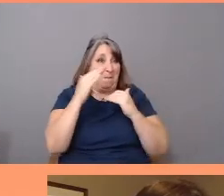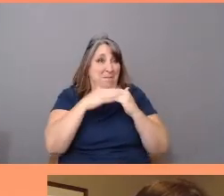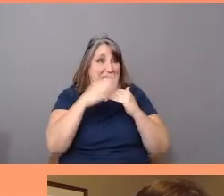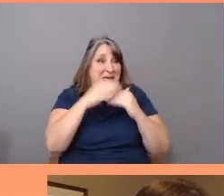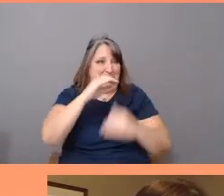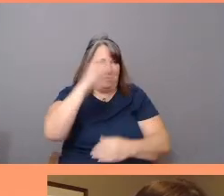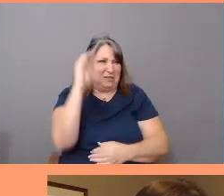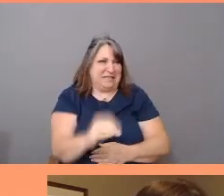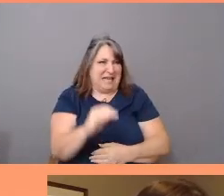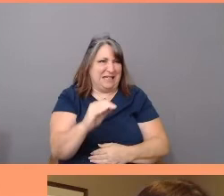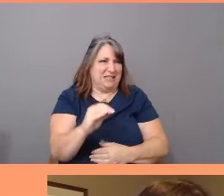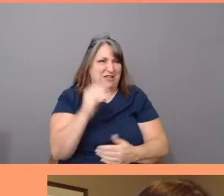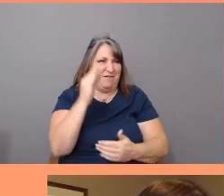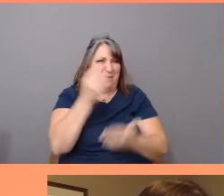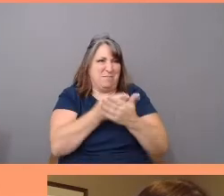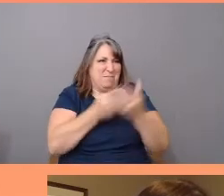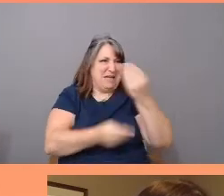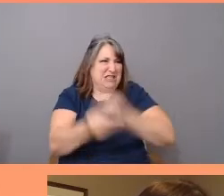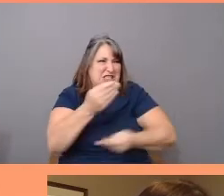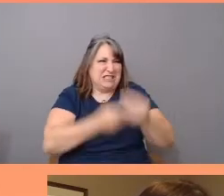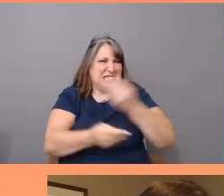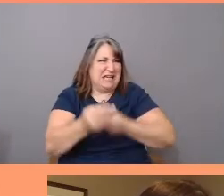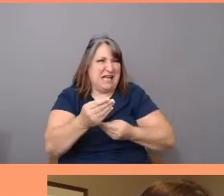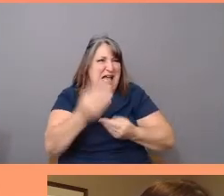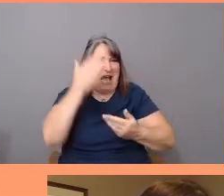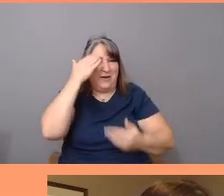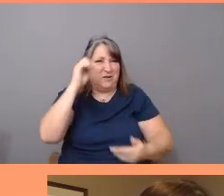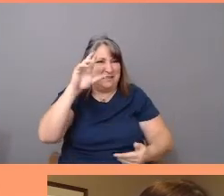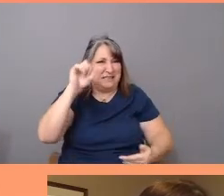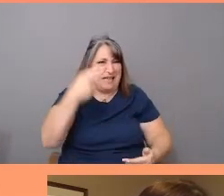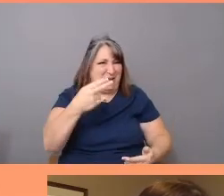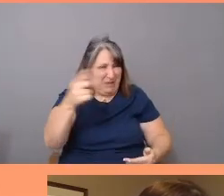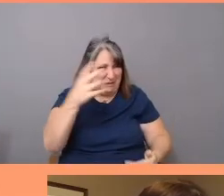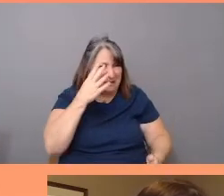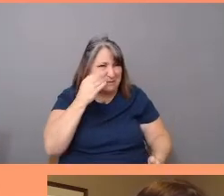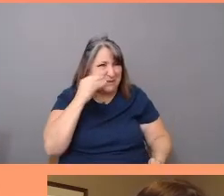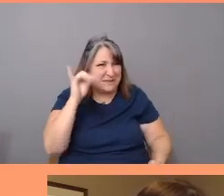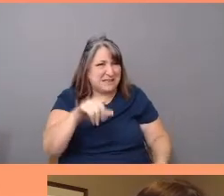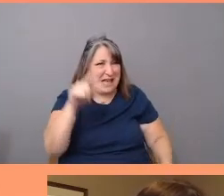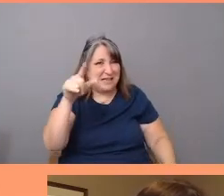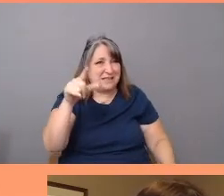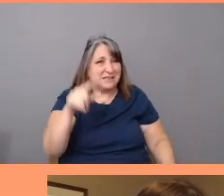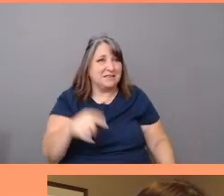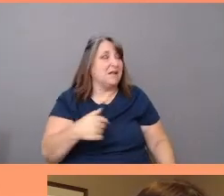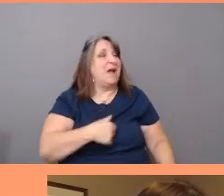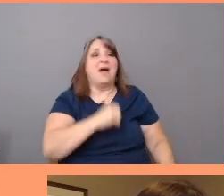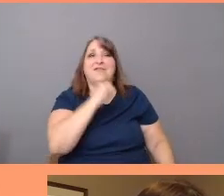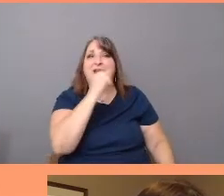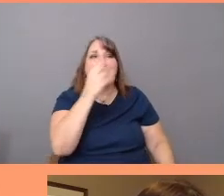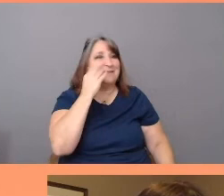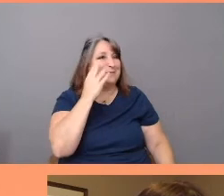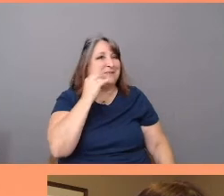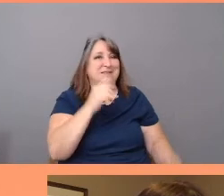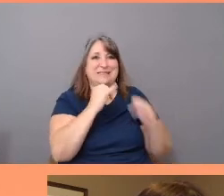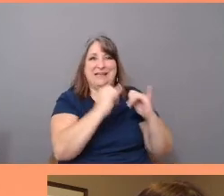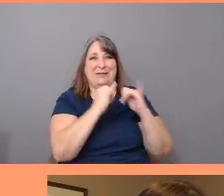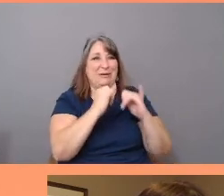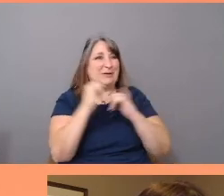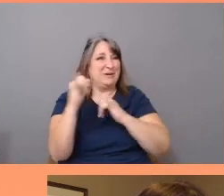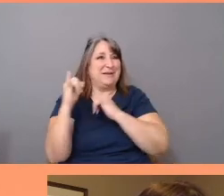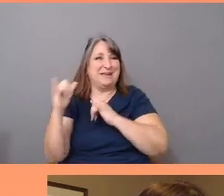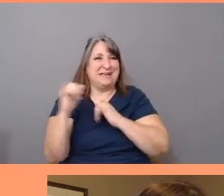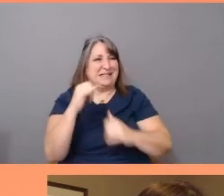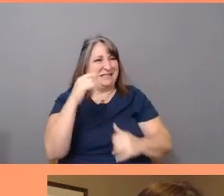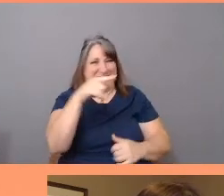like I don't know. Sarah, have you experienced anything like that? I have not. It also sounds really crazy to me